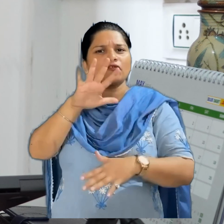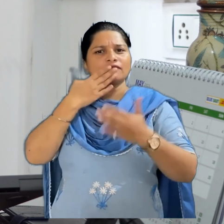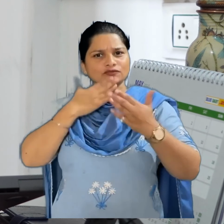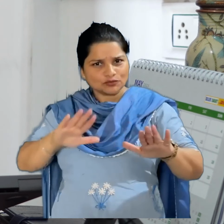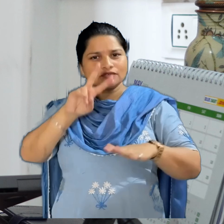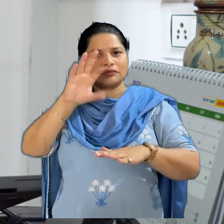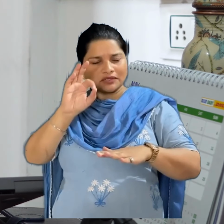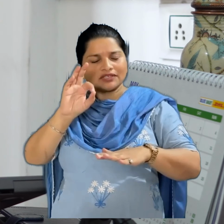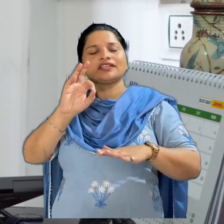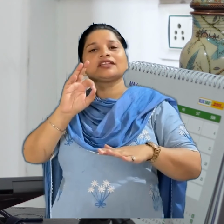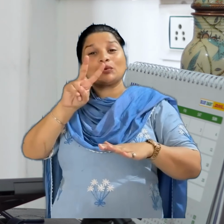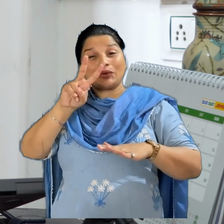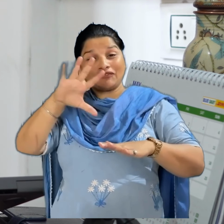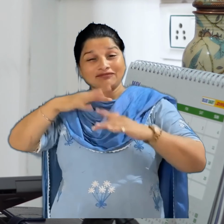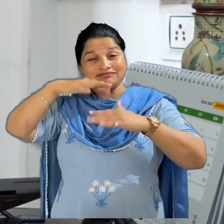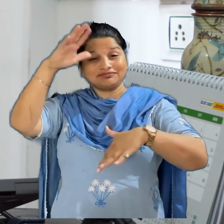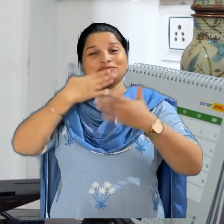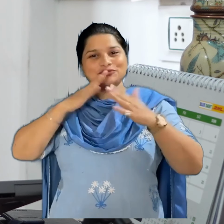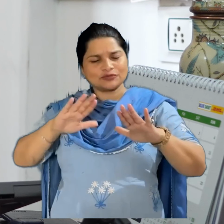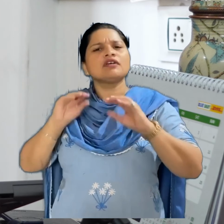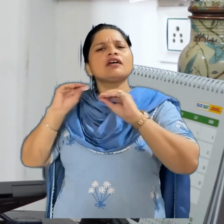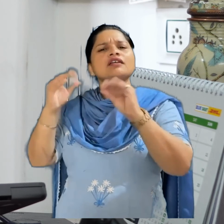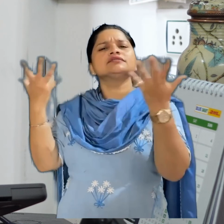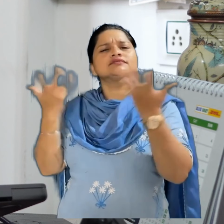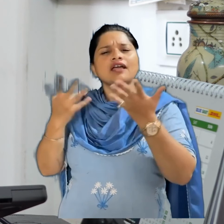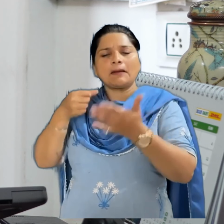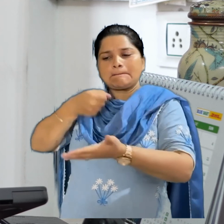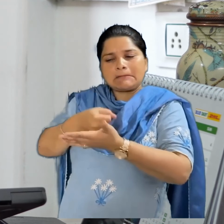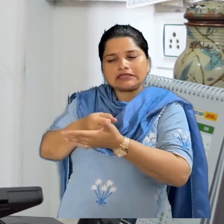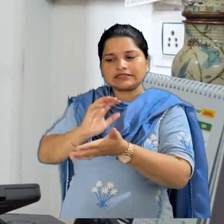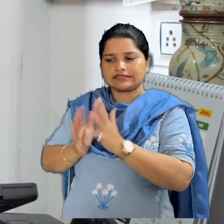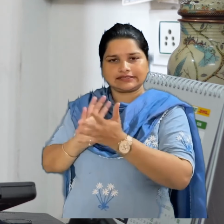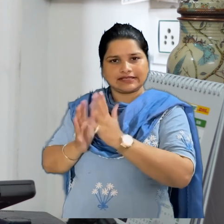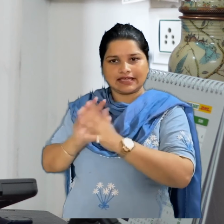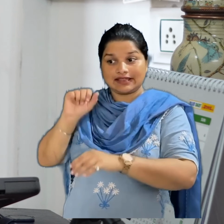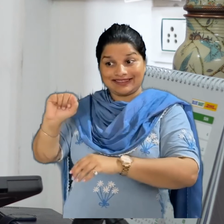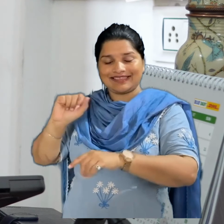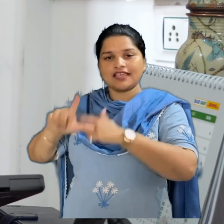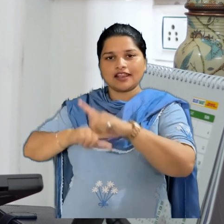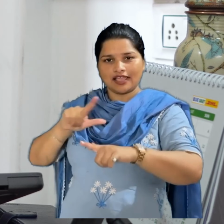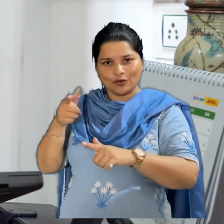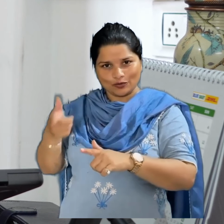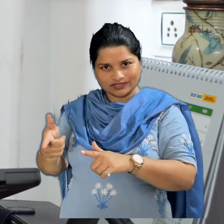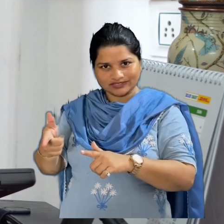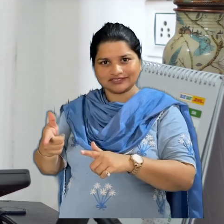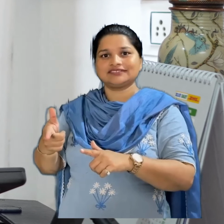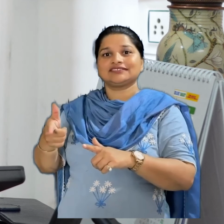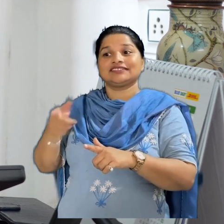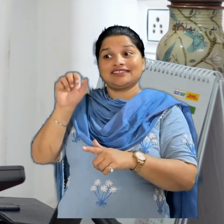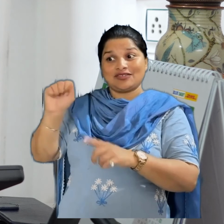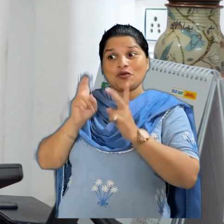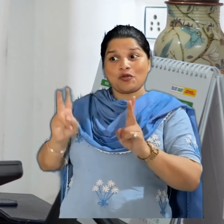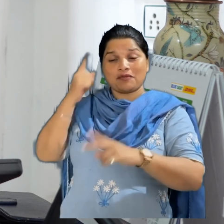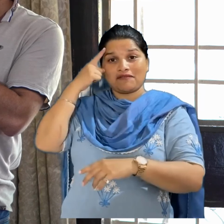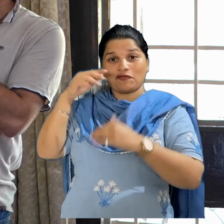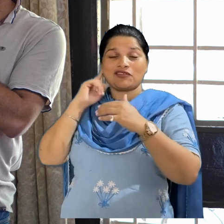too small. And what was I teaching? Basically giving them a language acquisition that is normal for them, that is natural